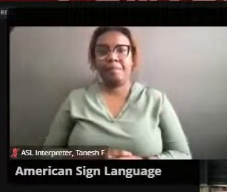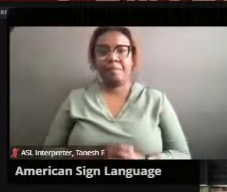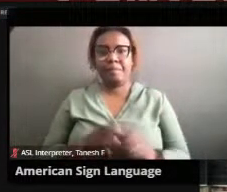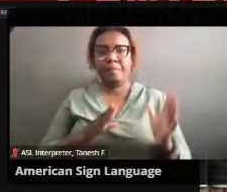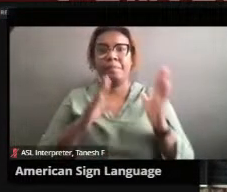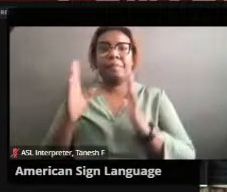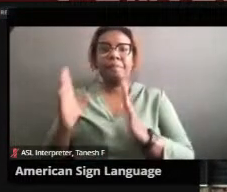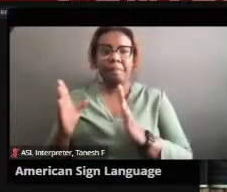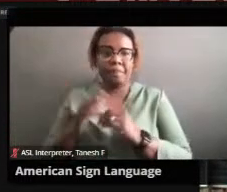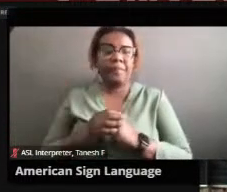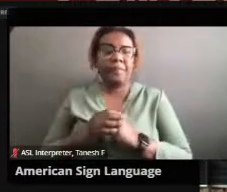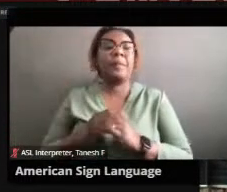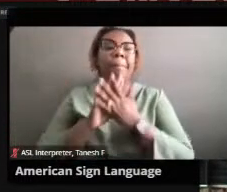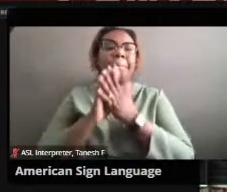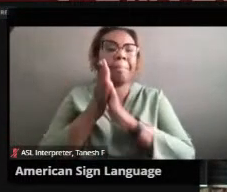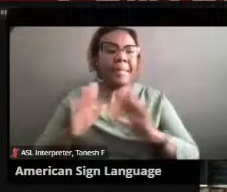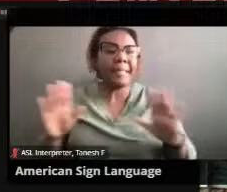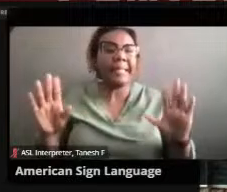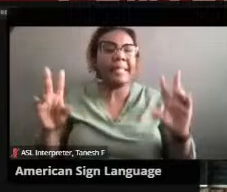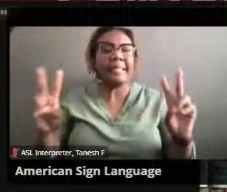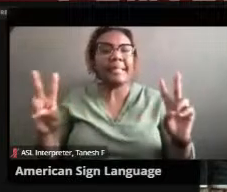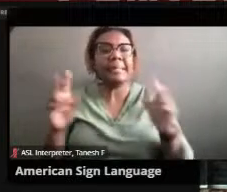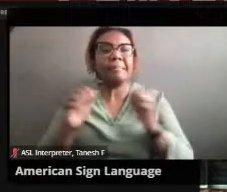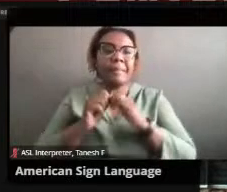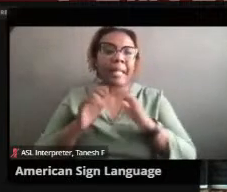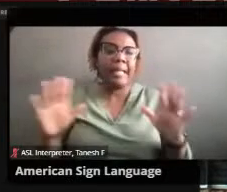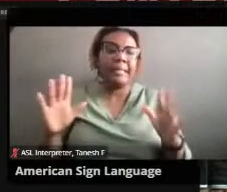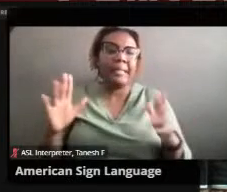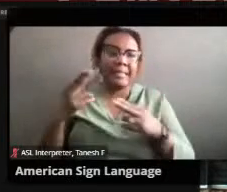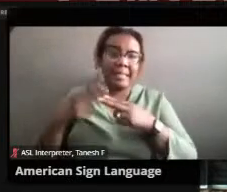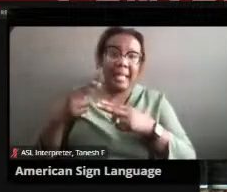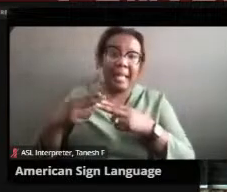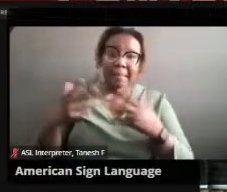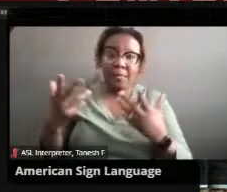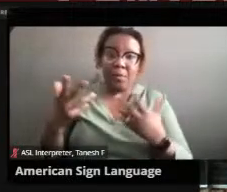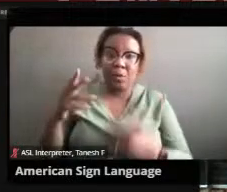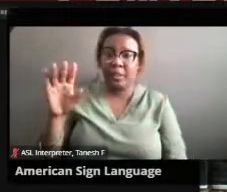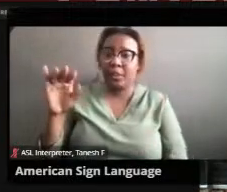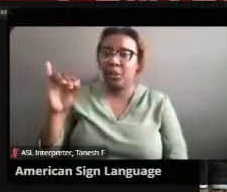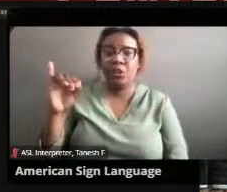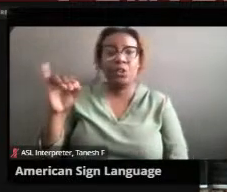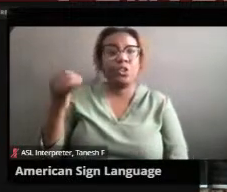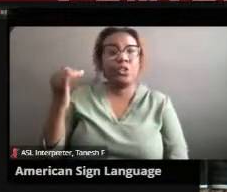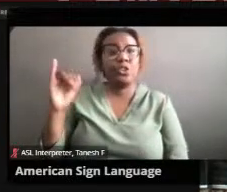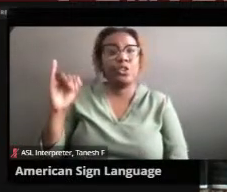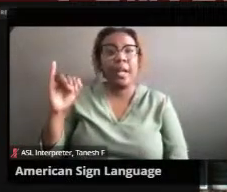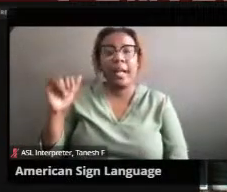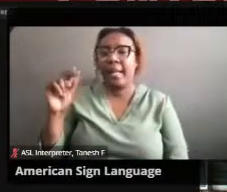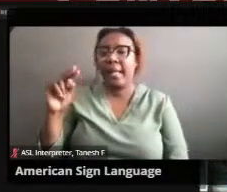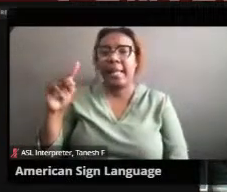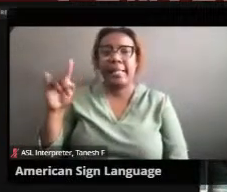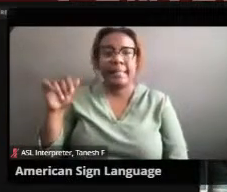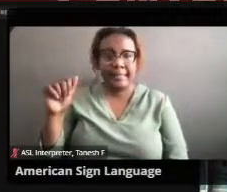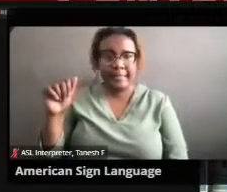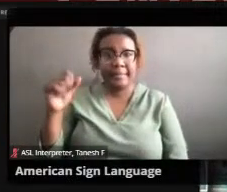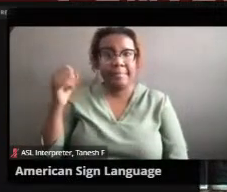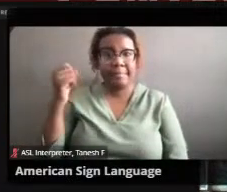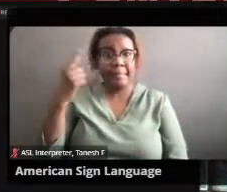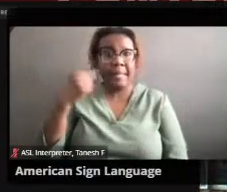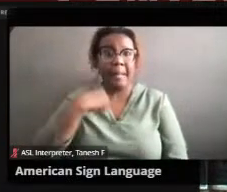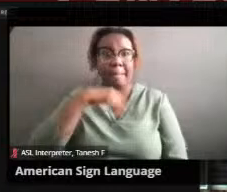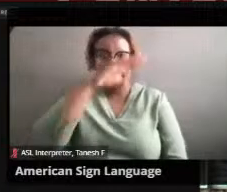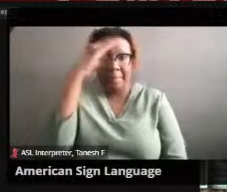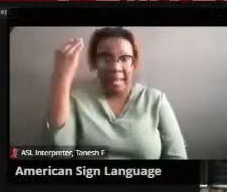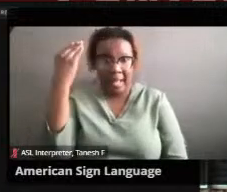Peace and blessings. My name is Jayanthi. I am a Black East Indian Choctaw woman